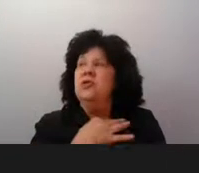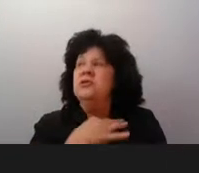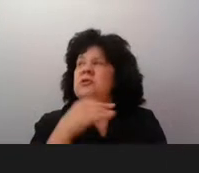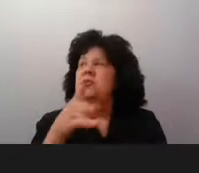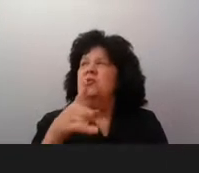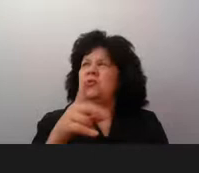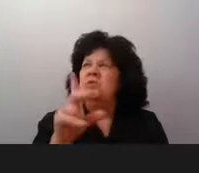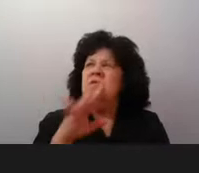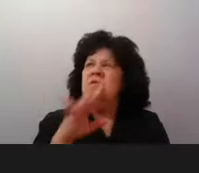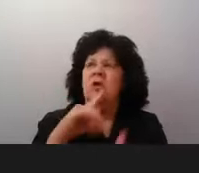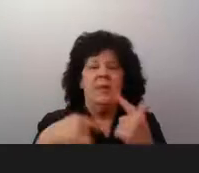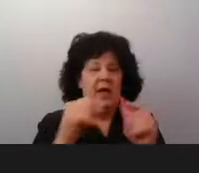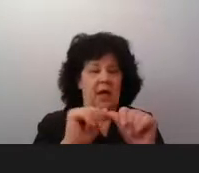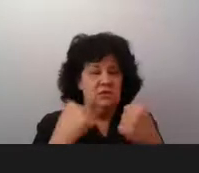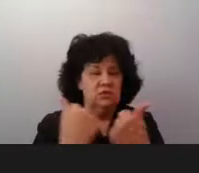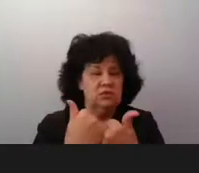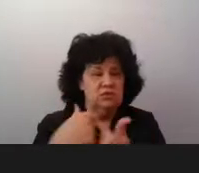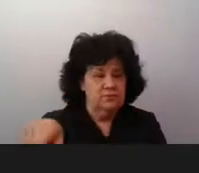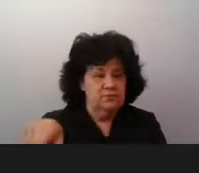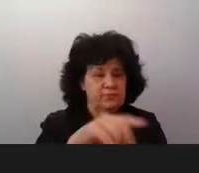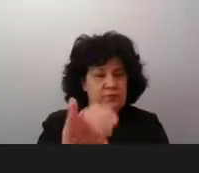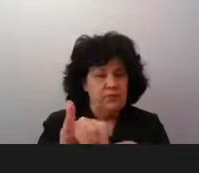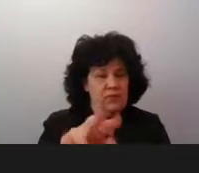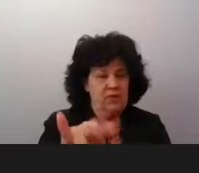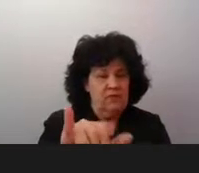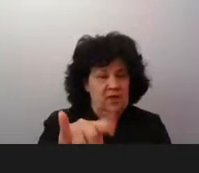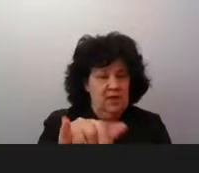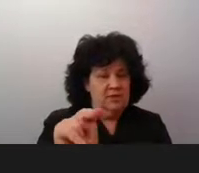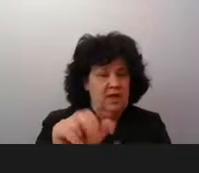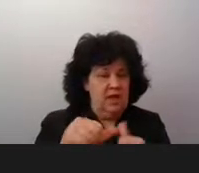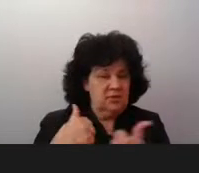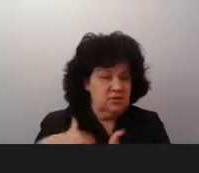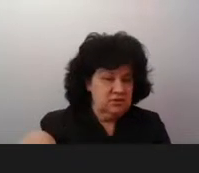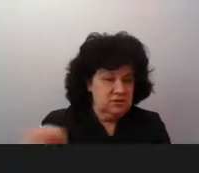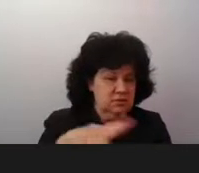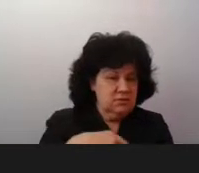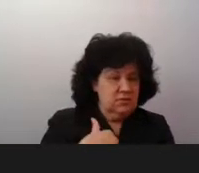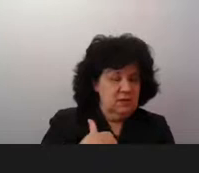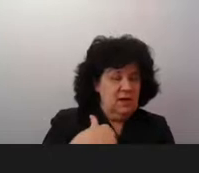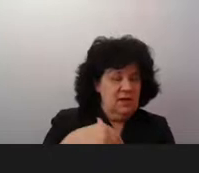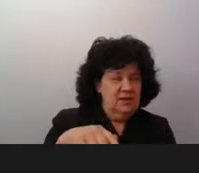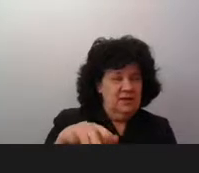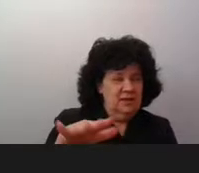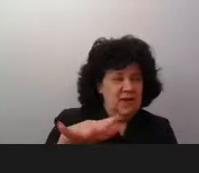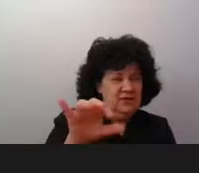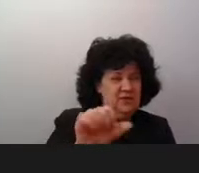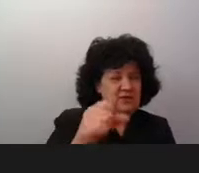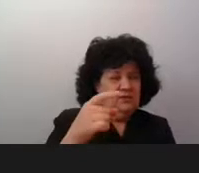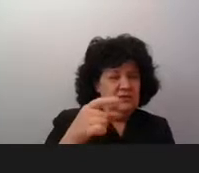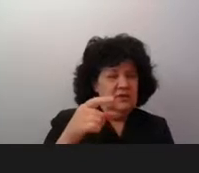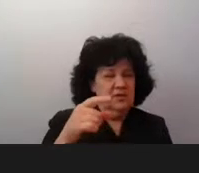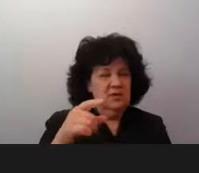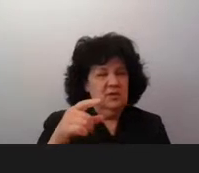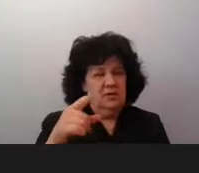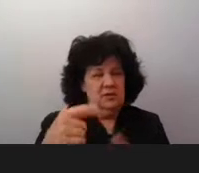about agencies, civilian agencies, and I sort of got to, you were separating the defense